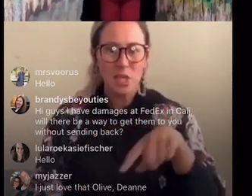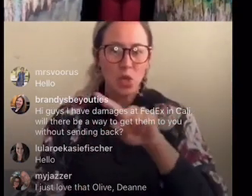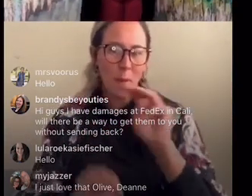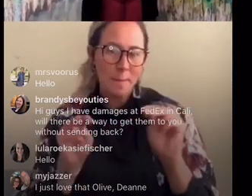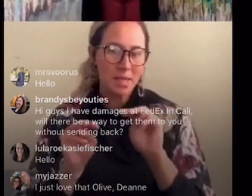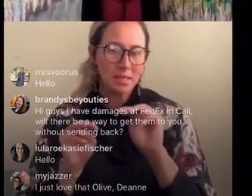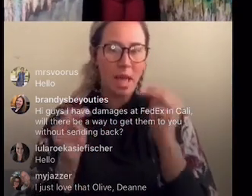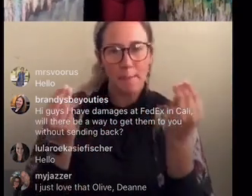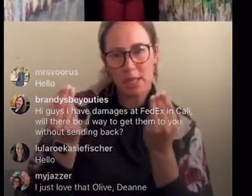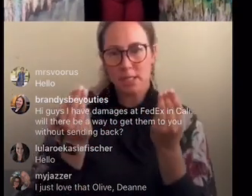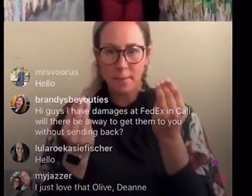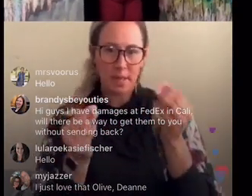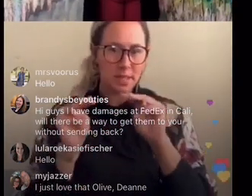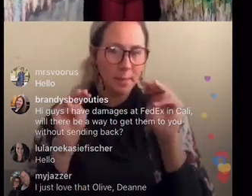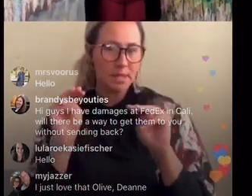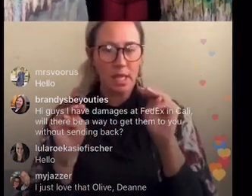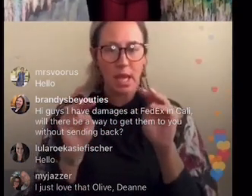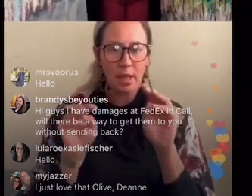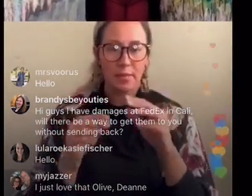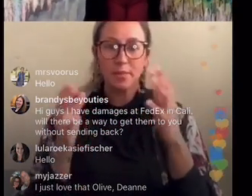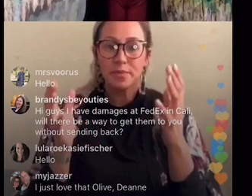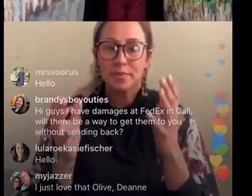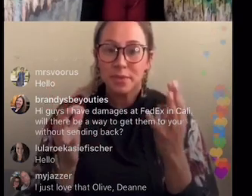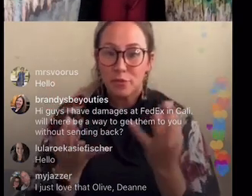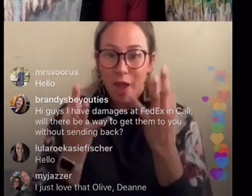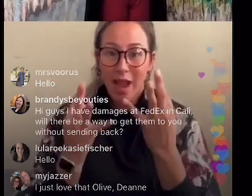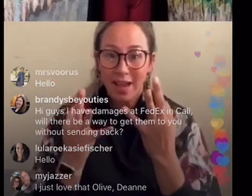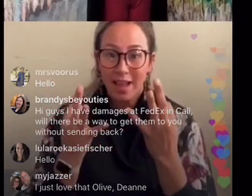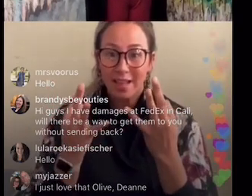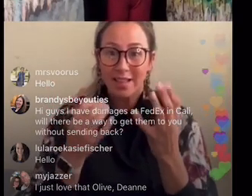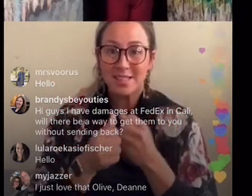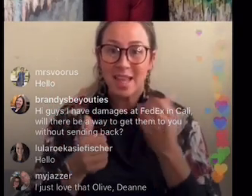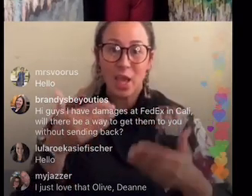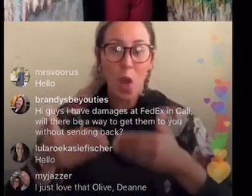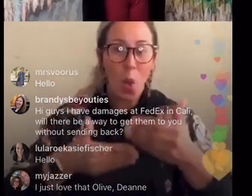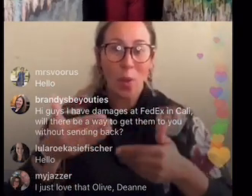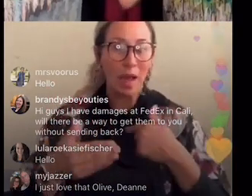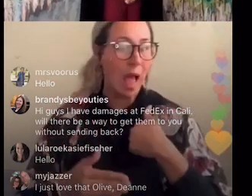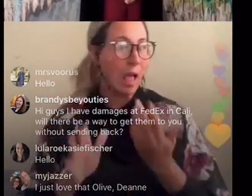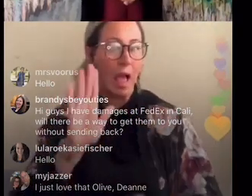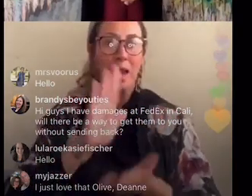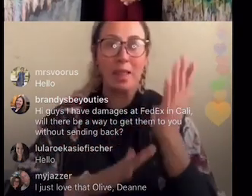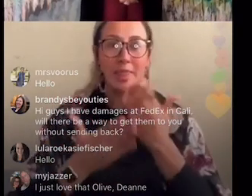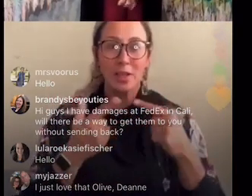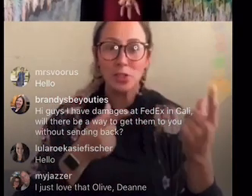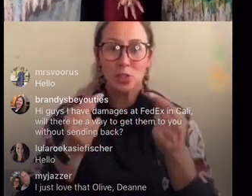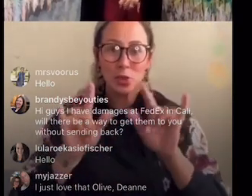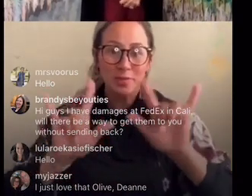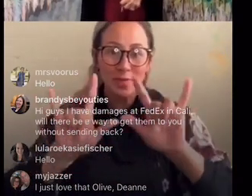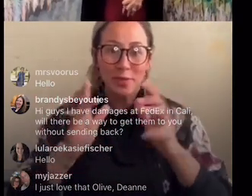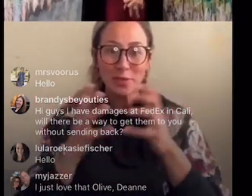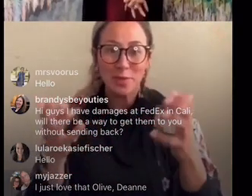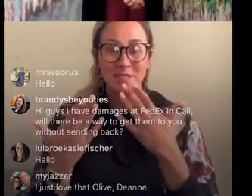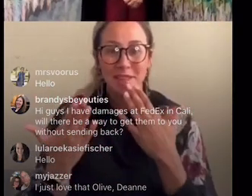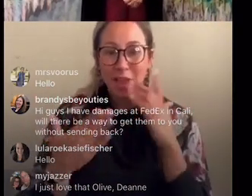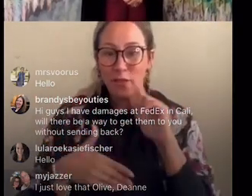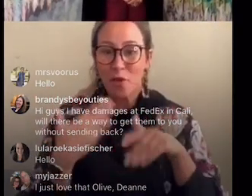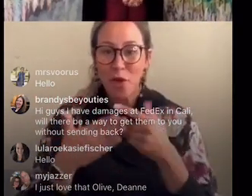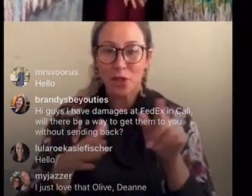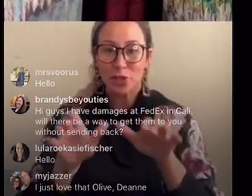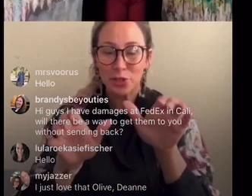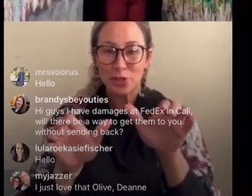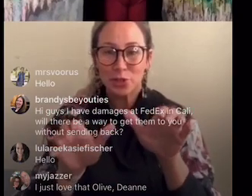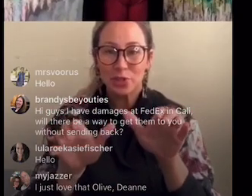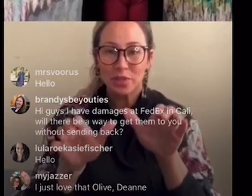Monday. Okay, today's Fabulous Friday. Let's get going. I got things to do. So I love you so much. Thank you for all that you do.